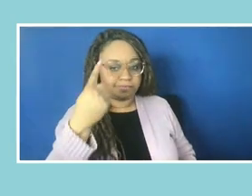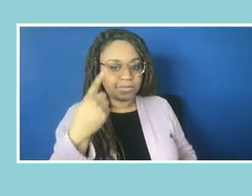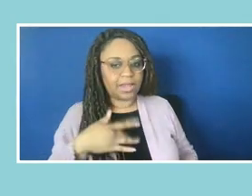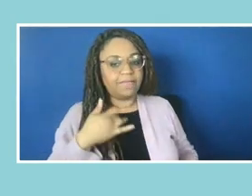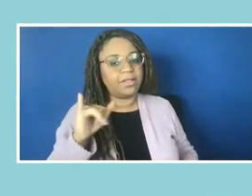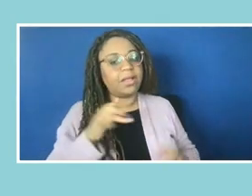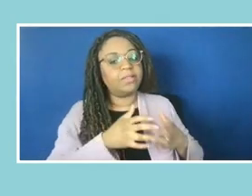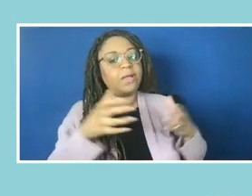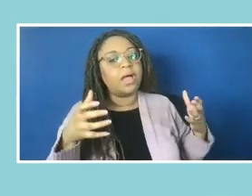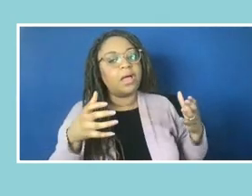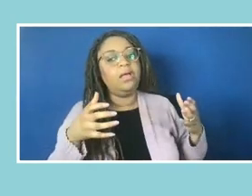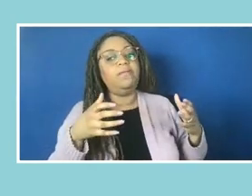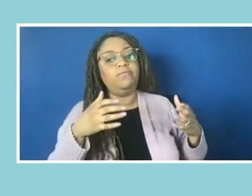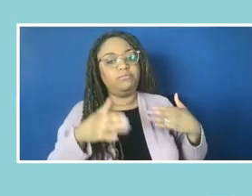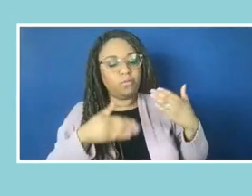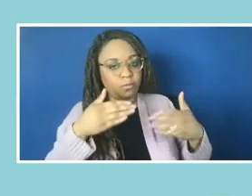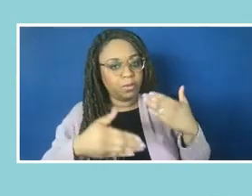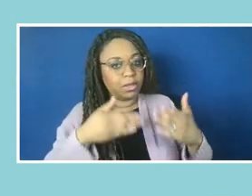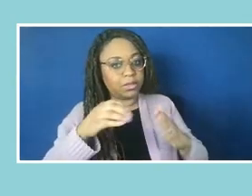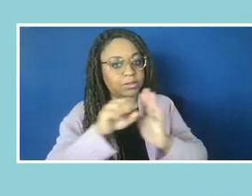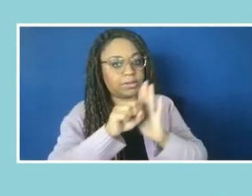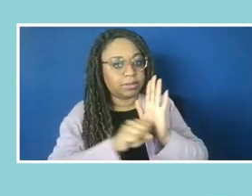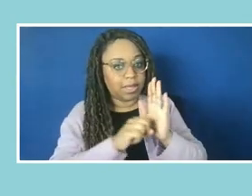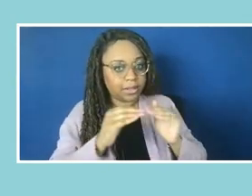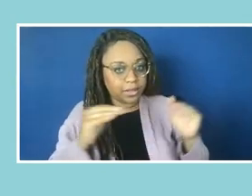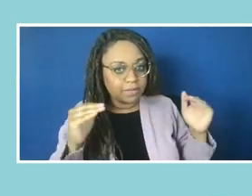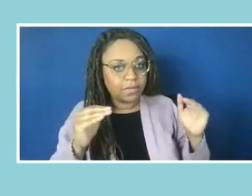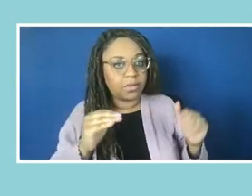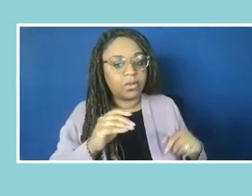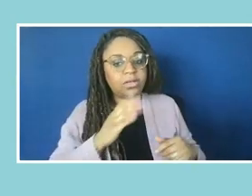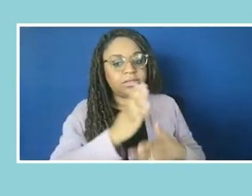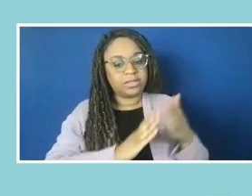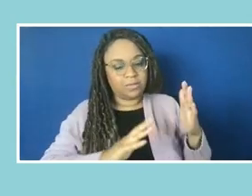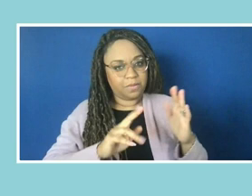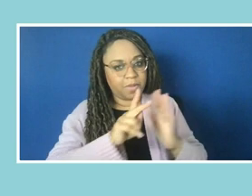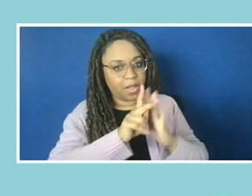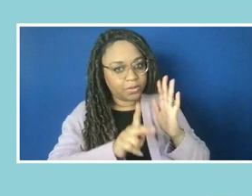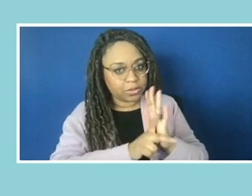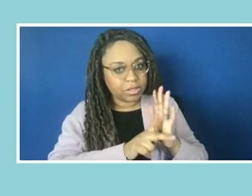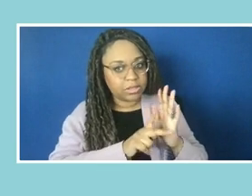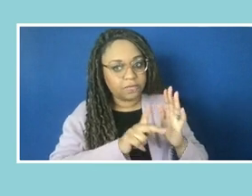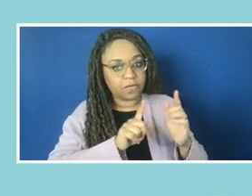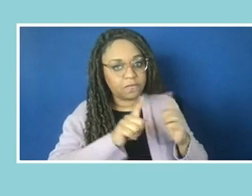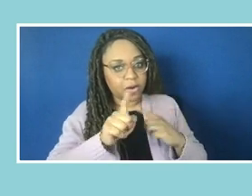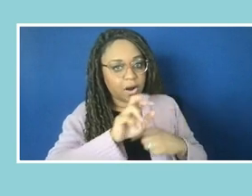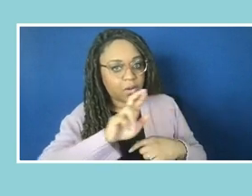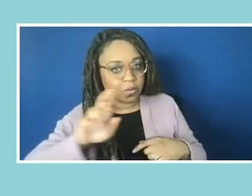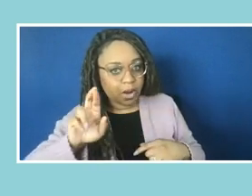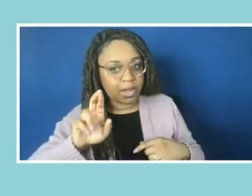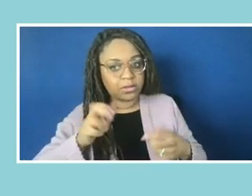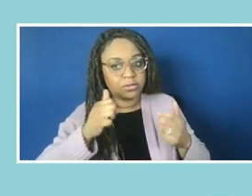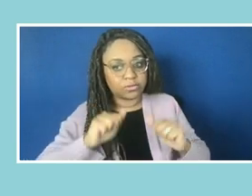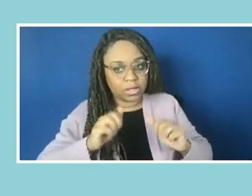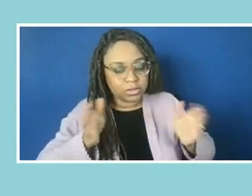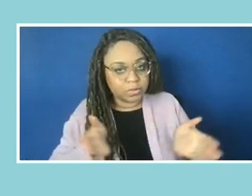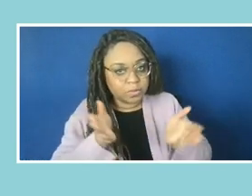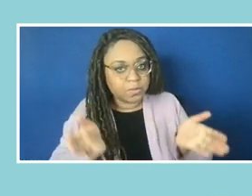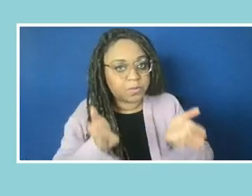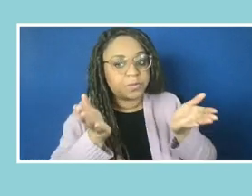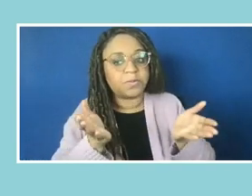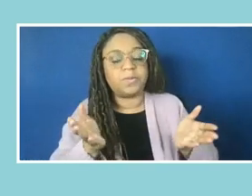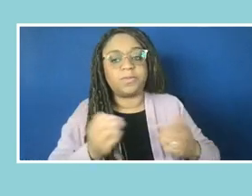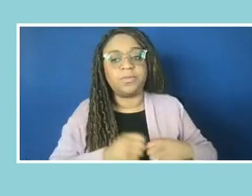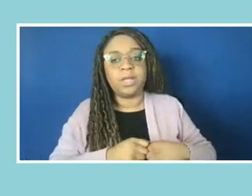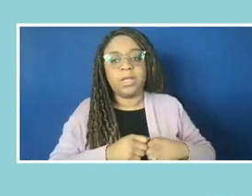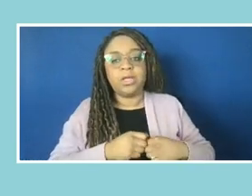pushing far right policies and laws for that maybe they can't do at the federal level at this